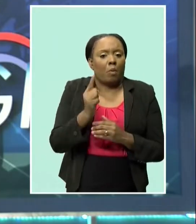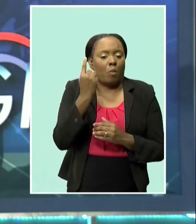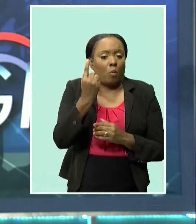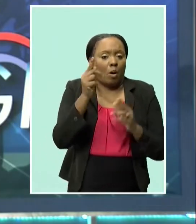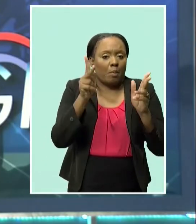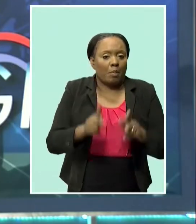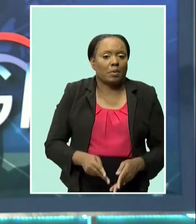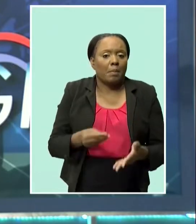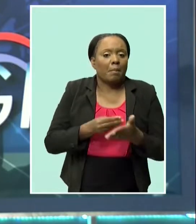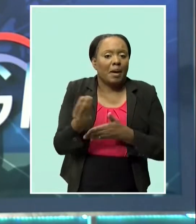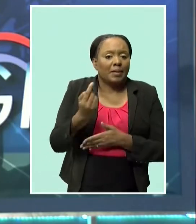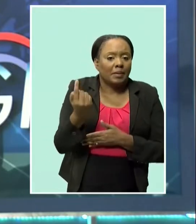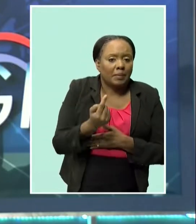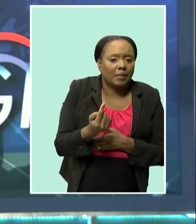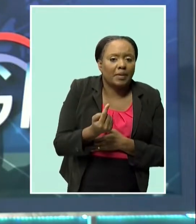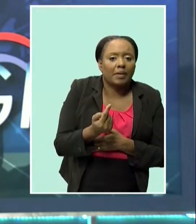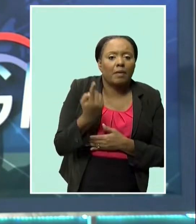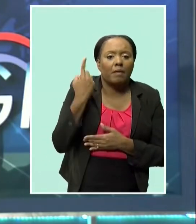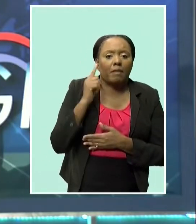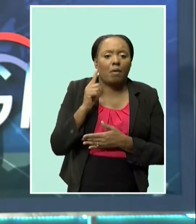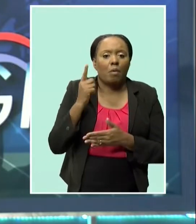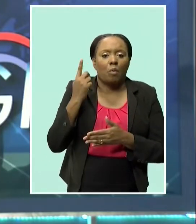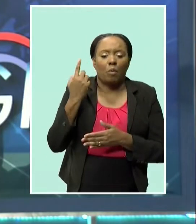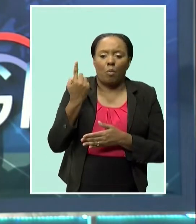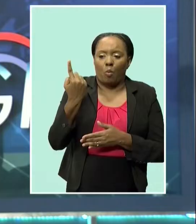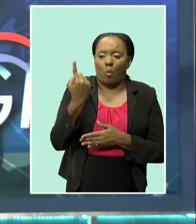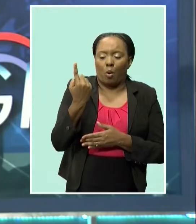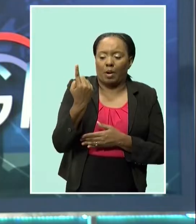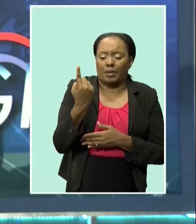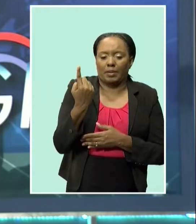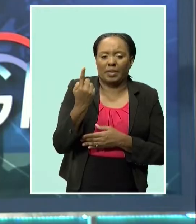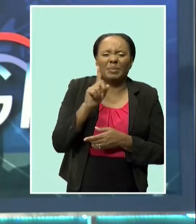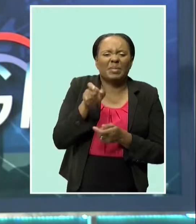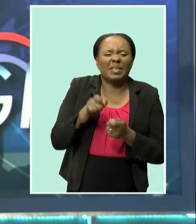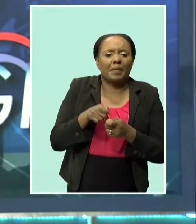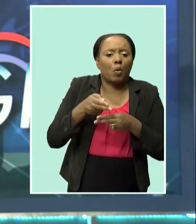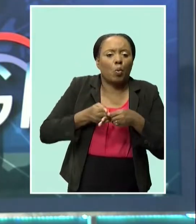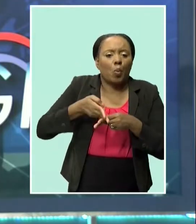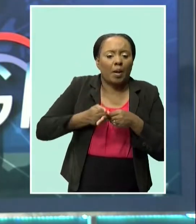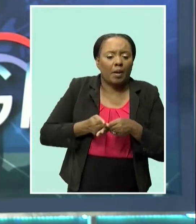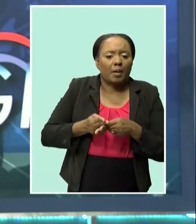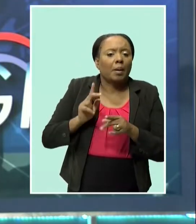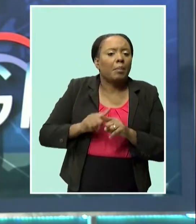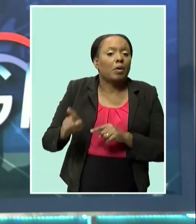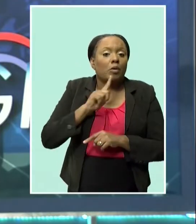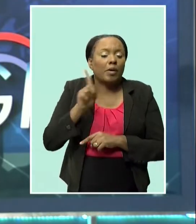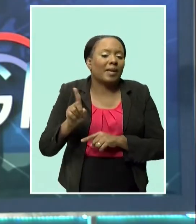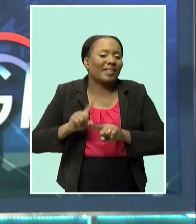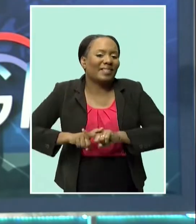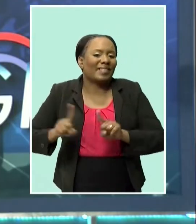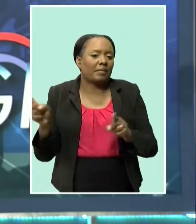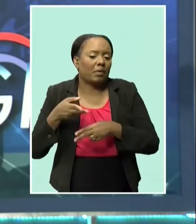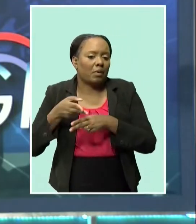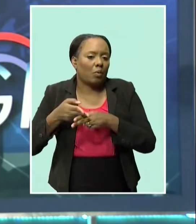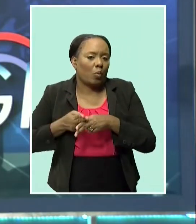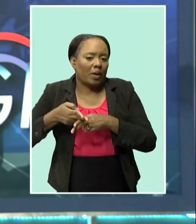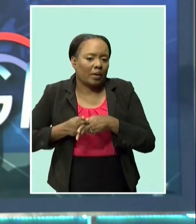weight but are actually getting less. He shared some examples as he led off debate on the Barbados Metrology Bill